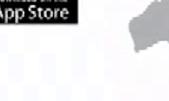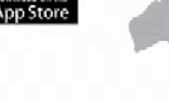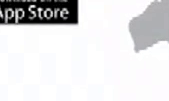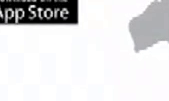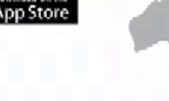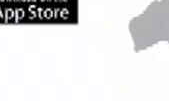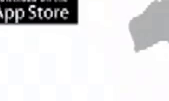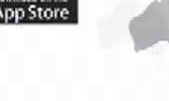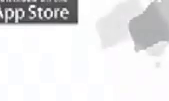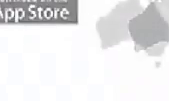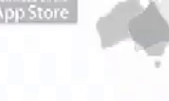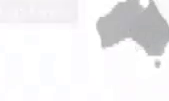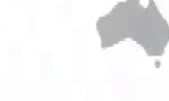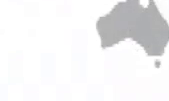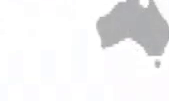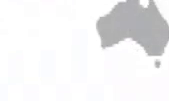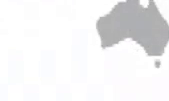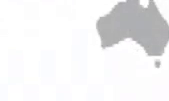Supersonics.